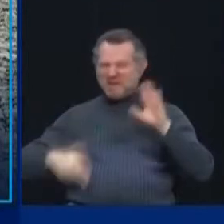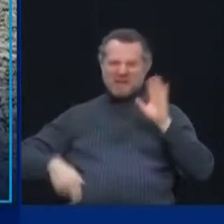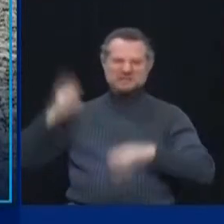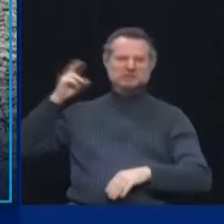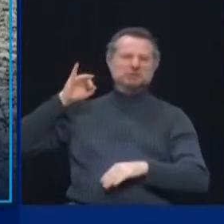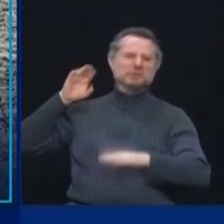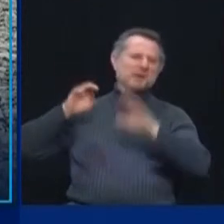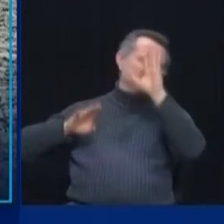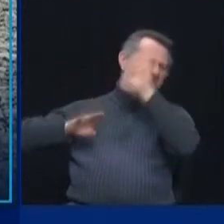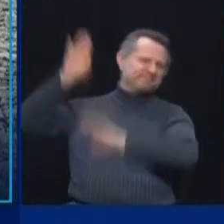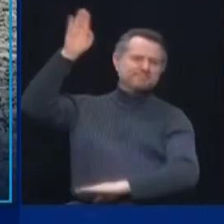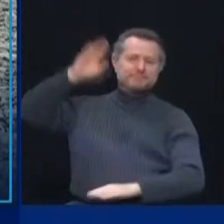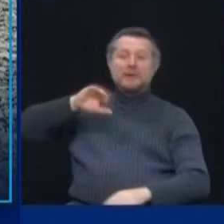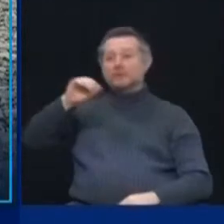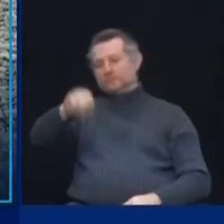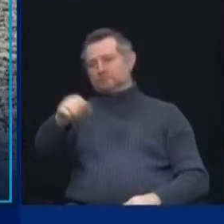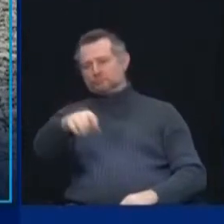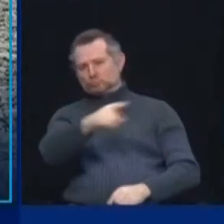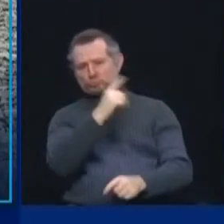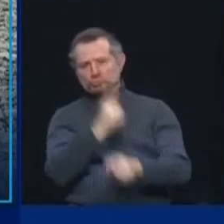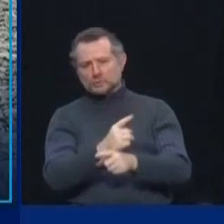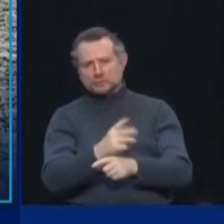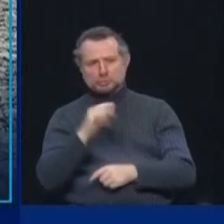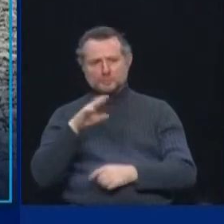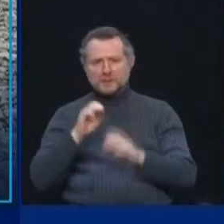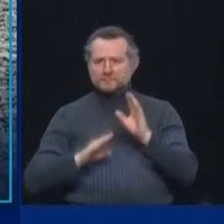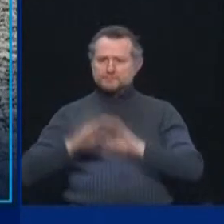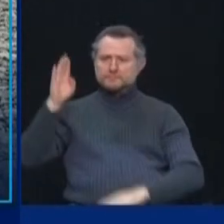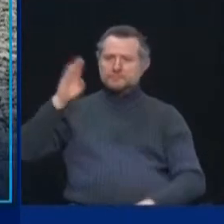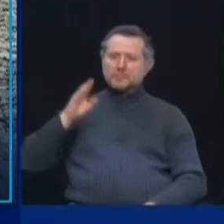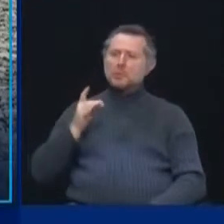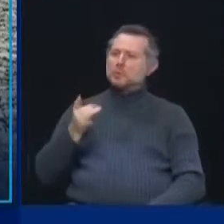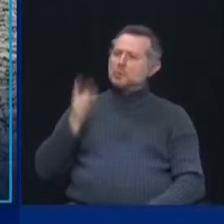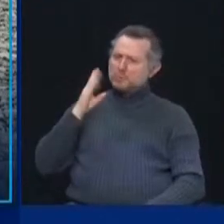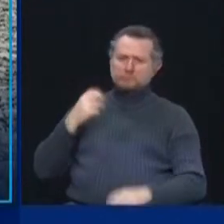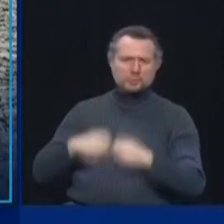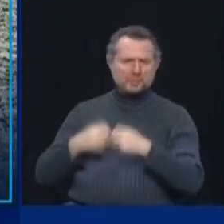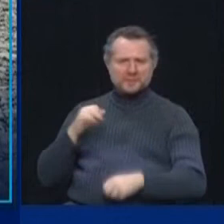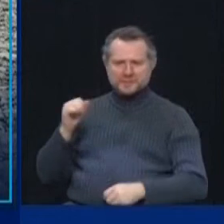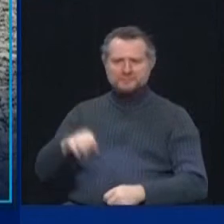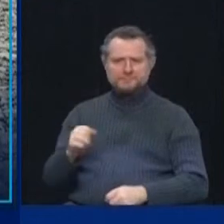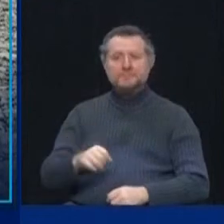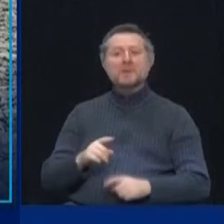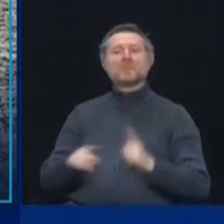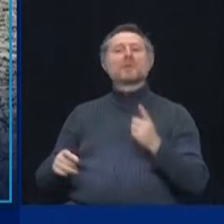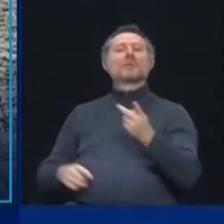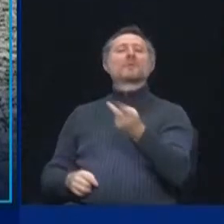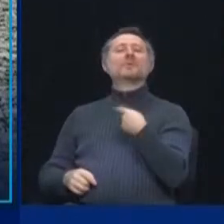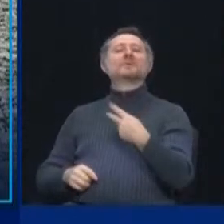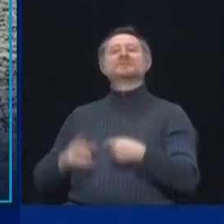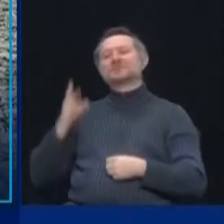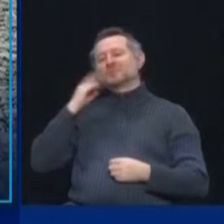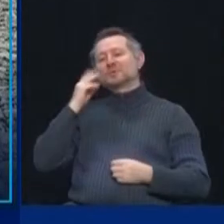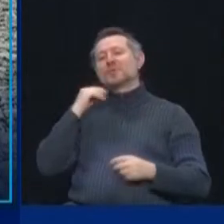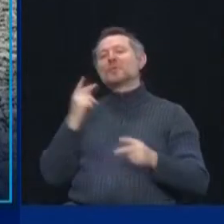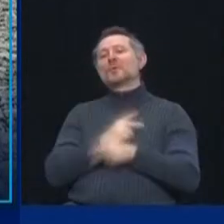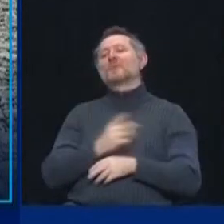problem, which it does. Real issues in New York City, yes. But we've been through worse, my